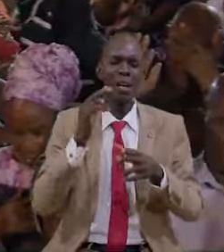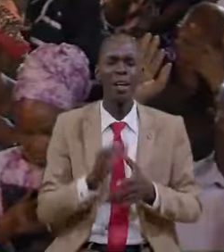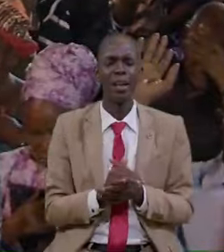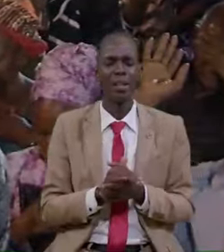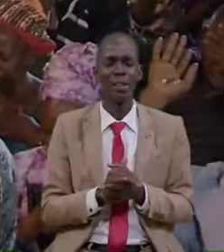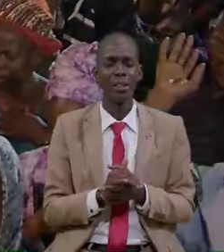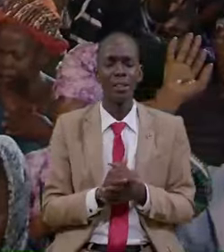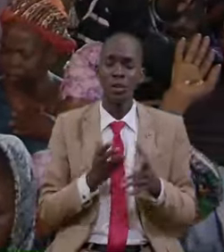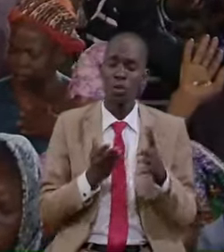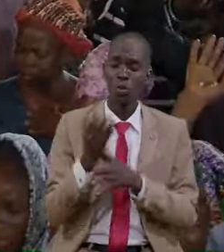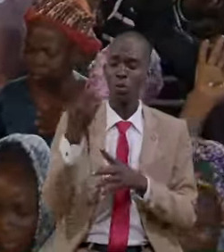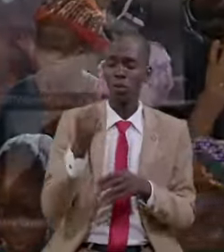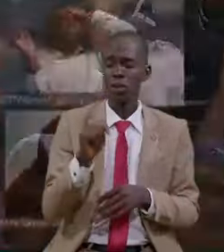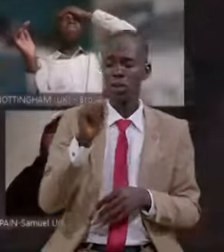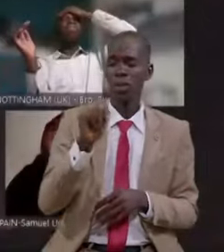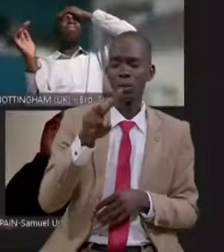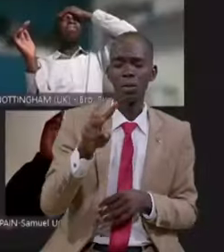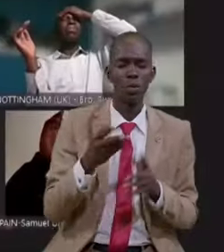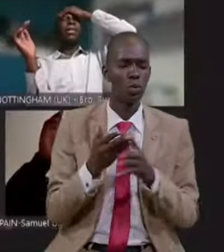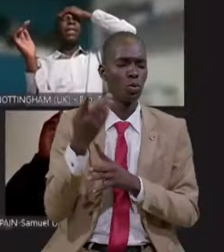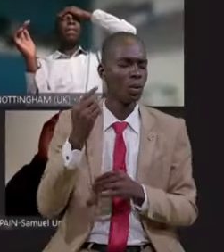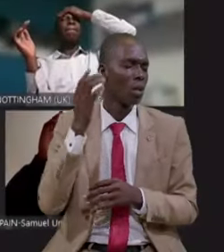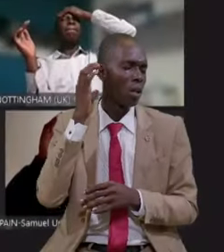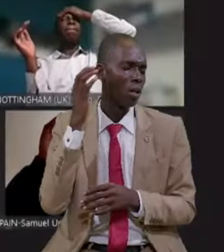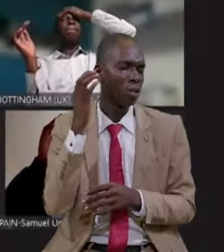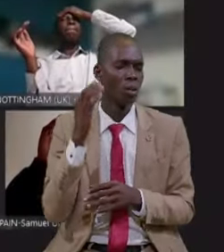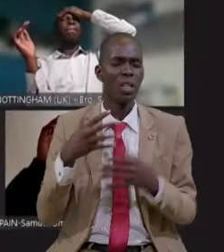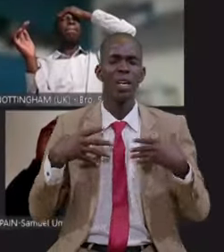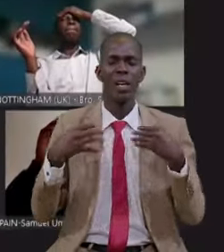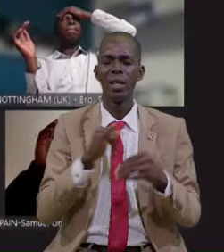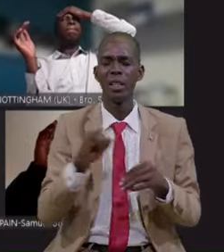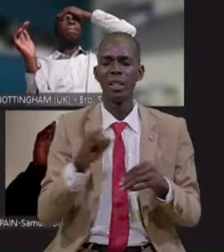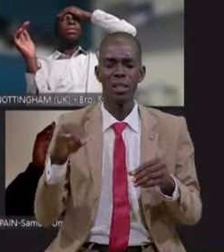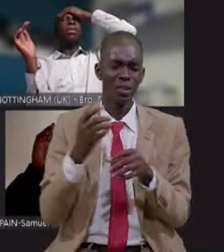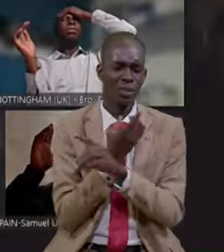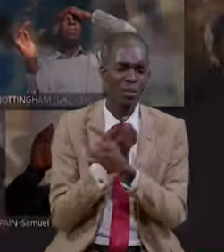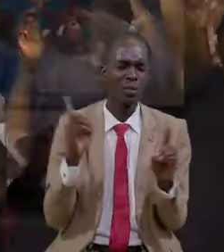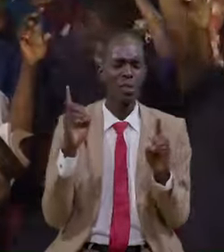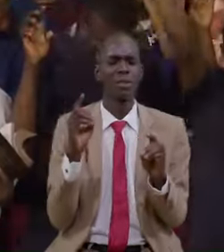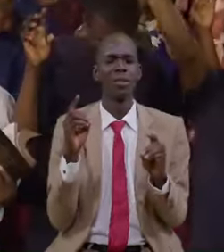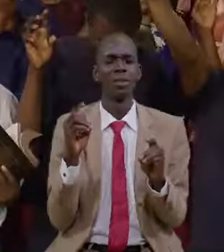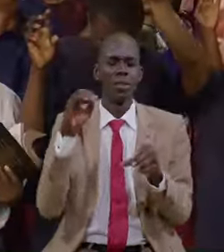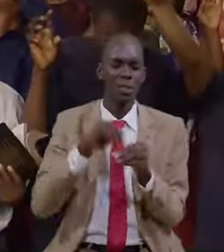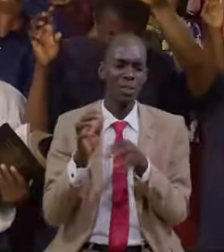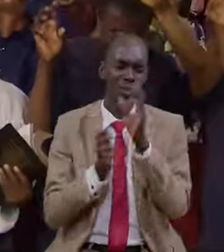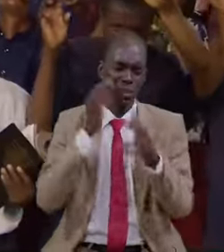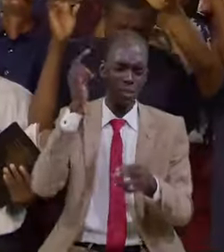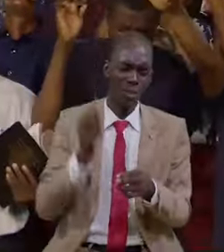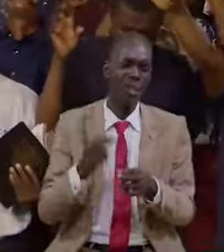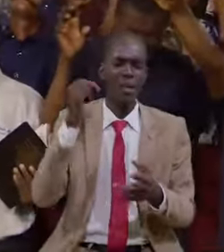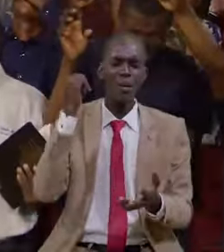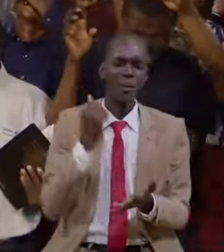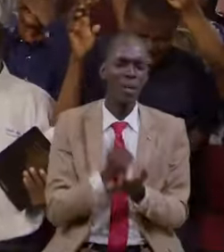the television, over the radio, healing, deliverance, in Jesus'